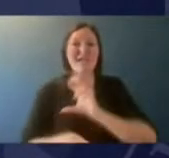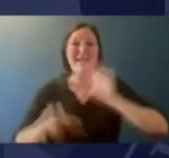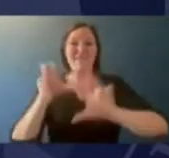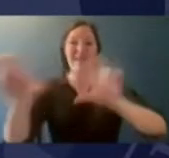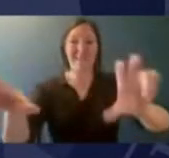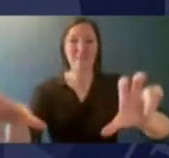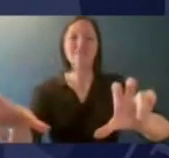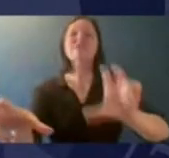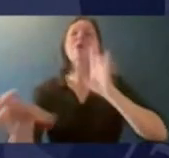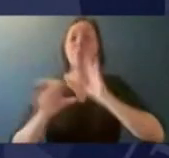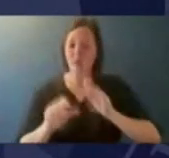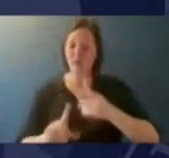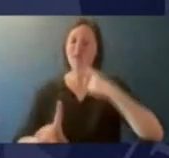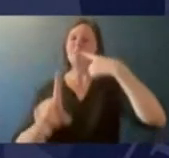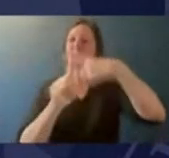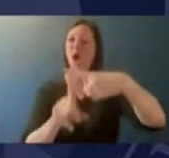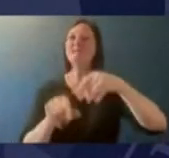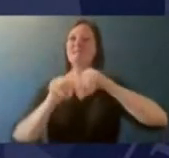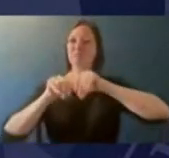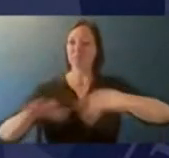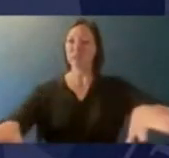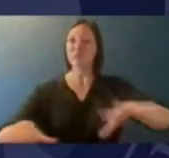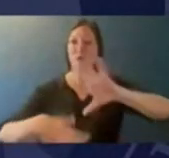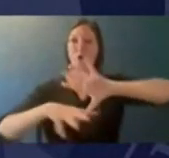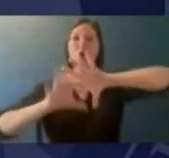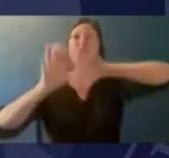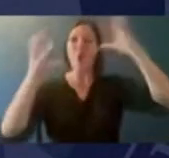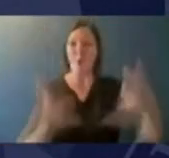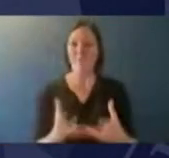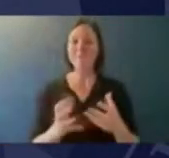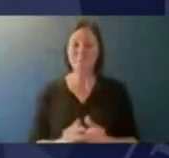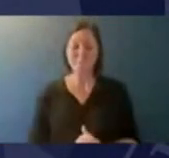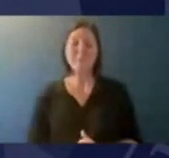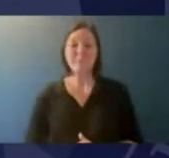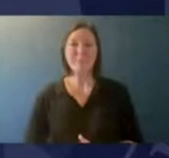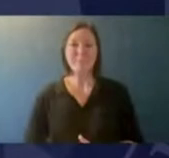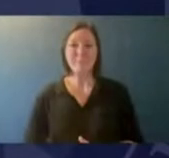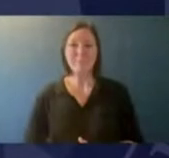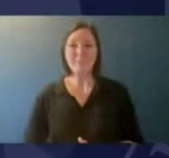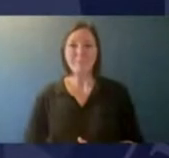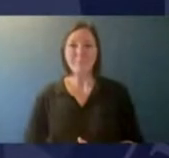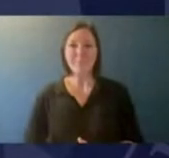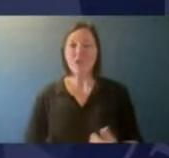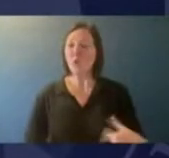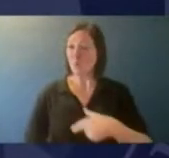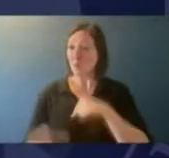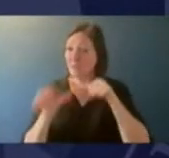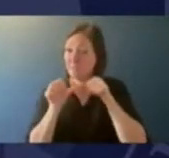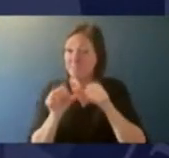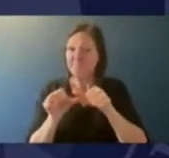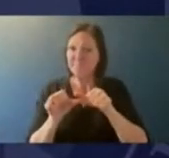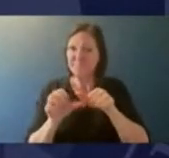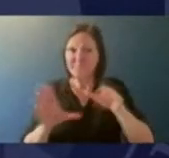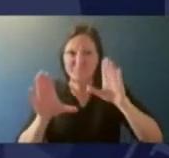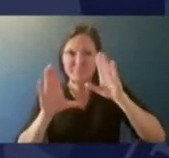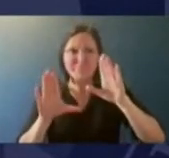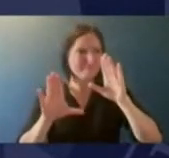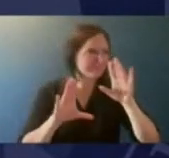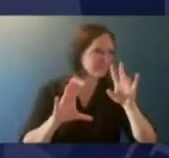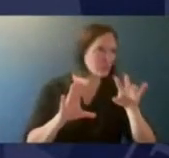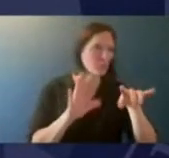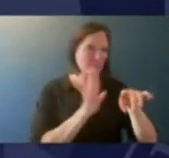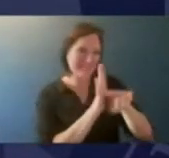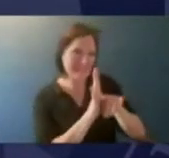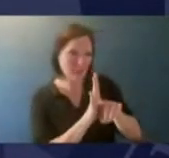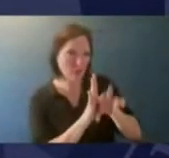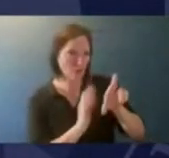positive spillovers across the globe. Still, we remain vigilant to the downside risks.